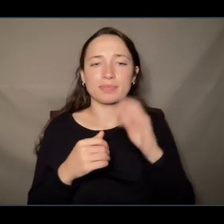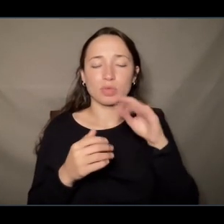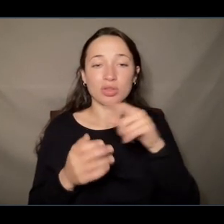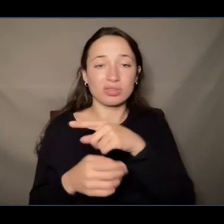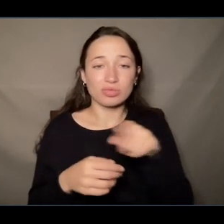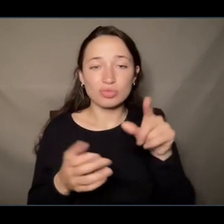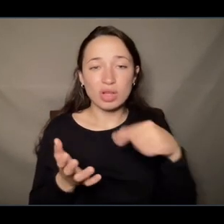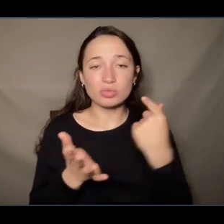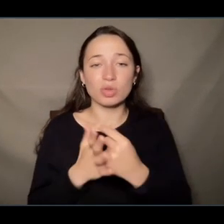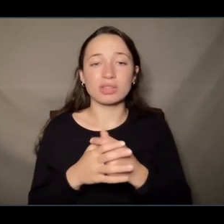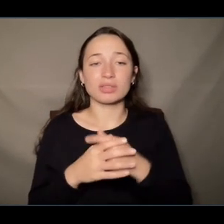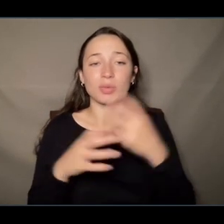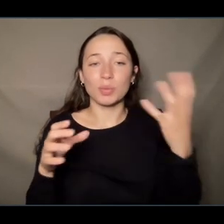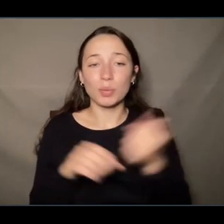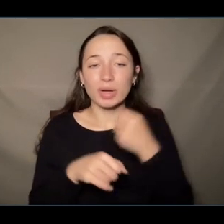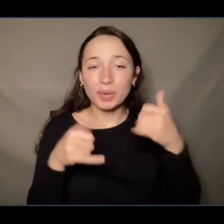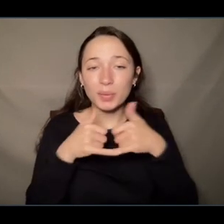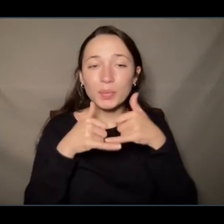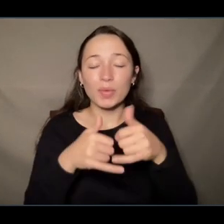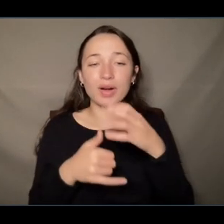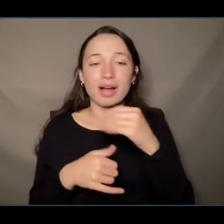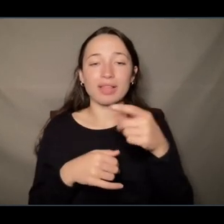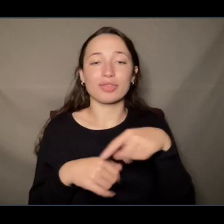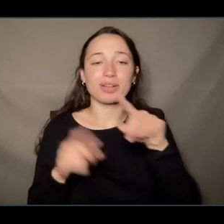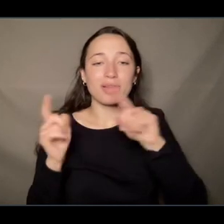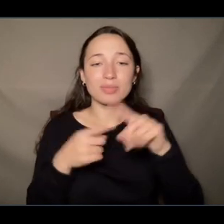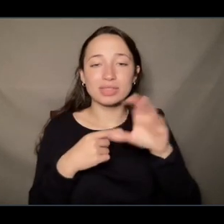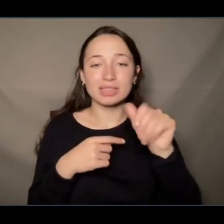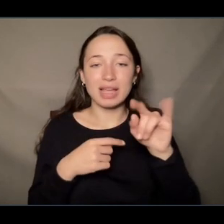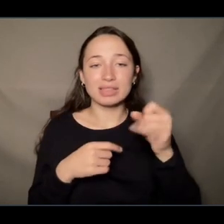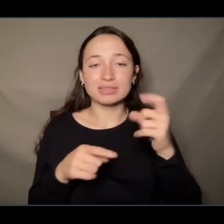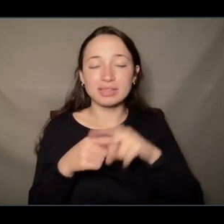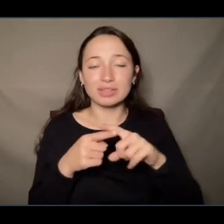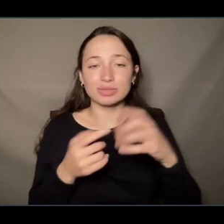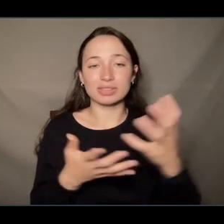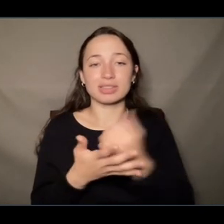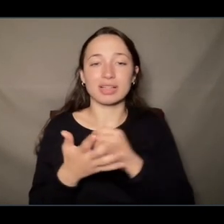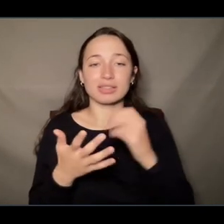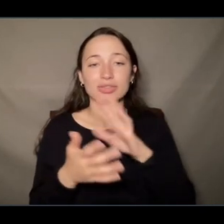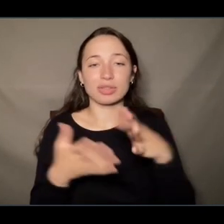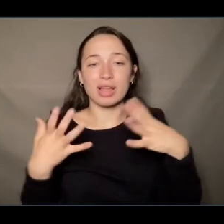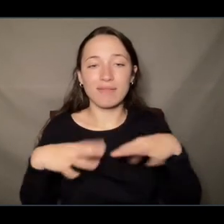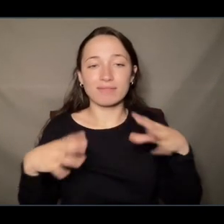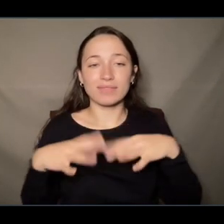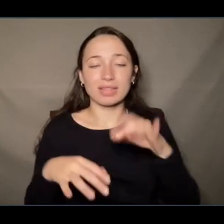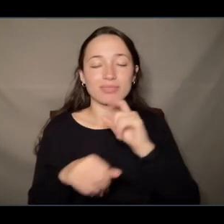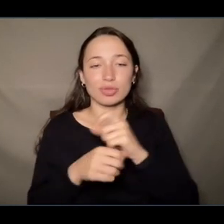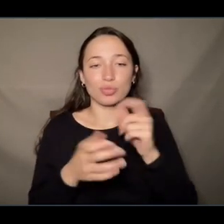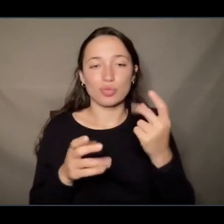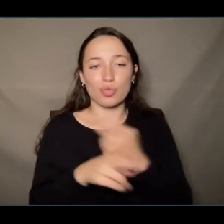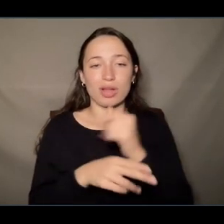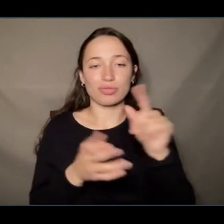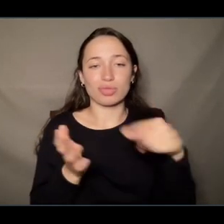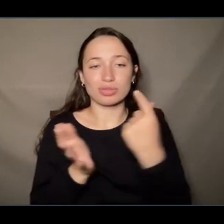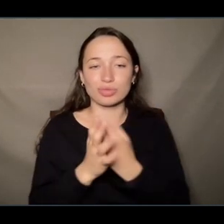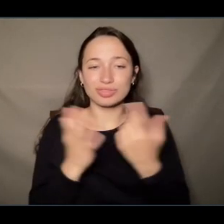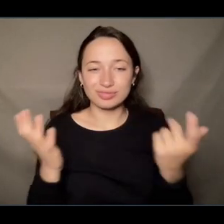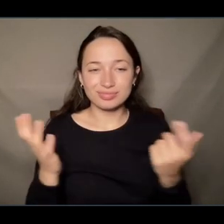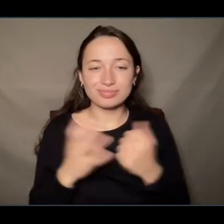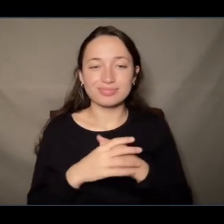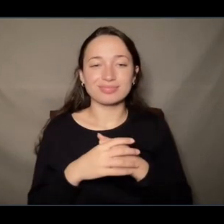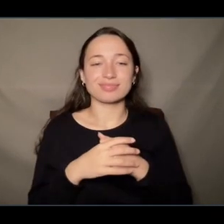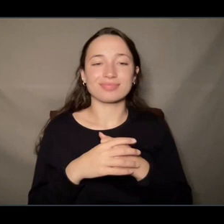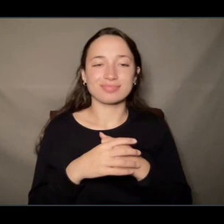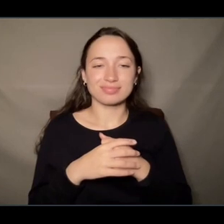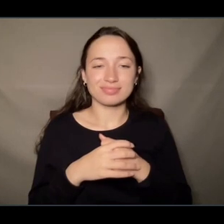they're graduating and they're winning an award and they're coming to Catie's Closet to collect, you know, their outfit that they're going to wear at graduation. And it's